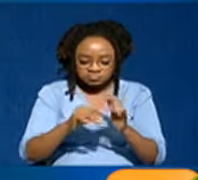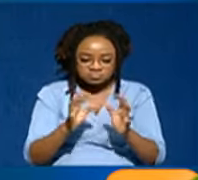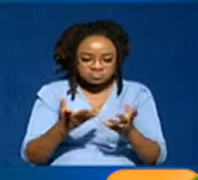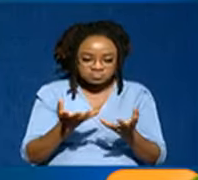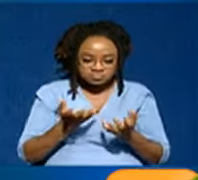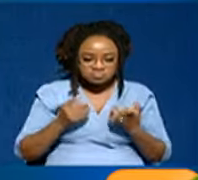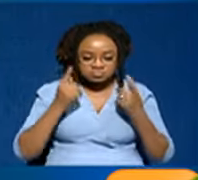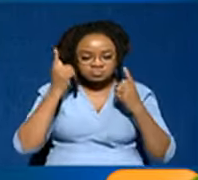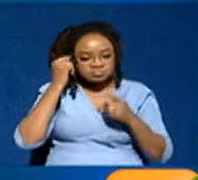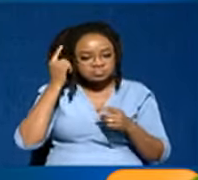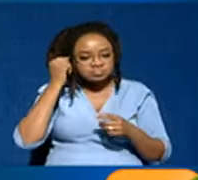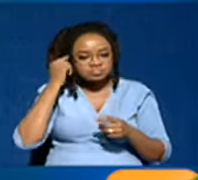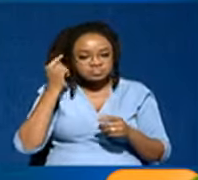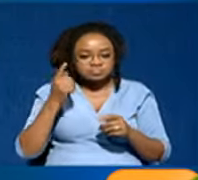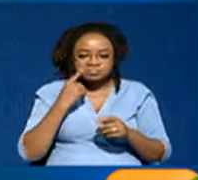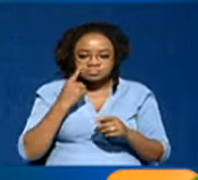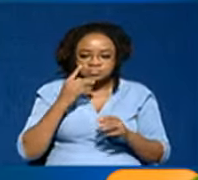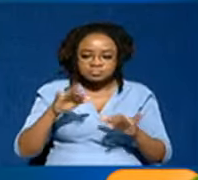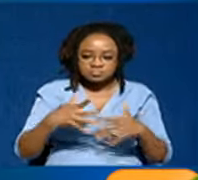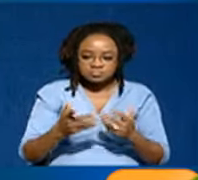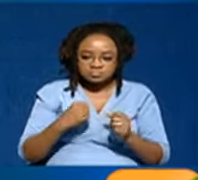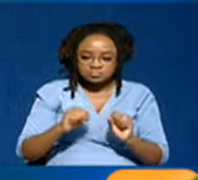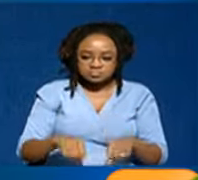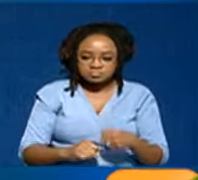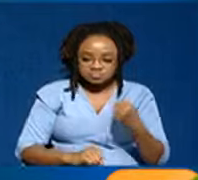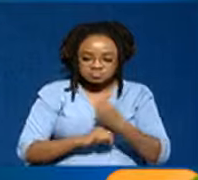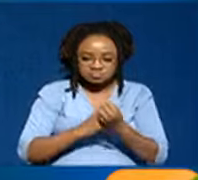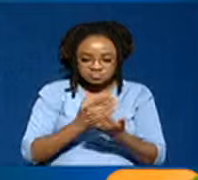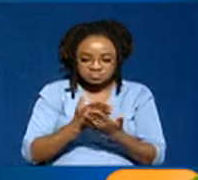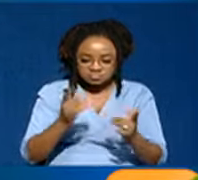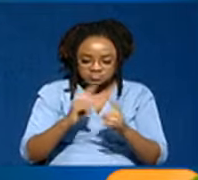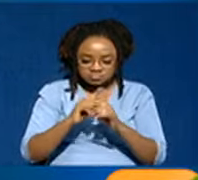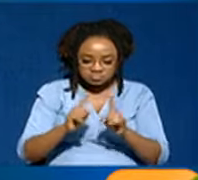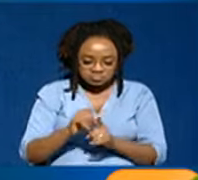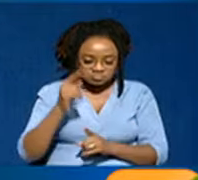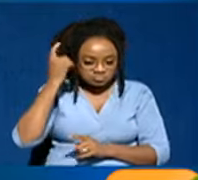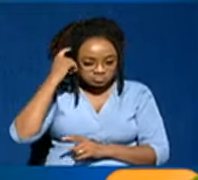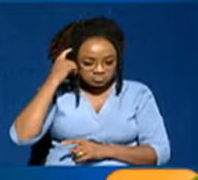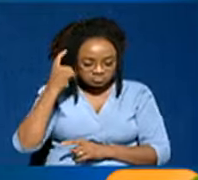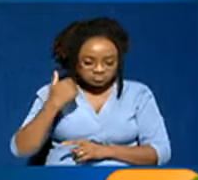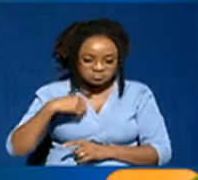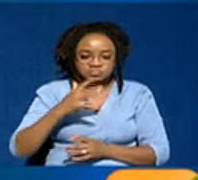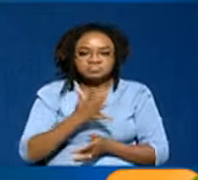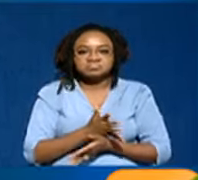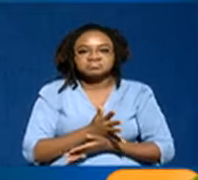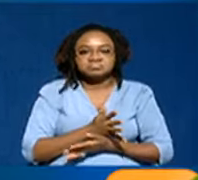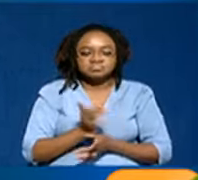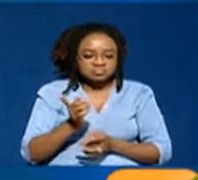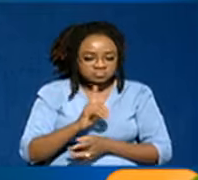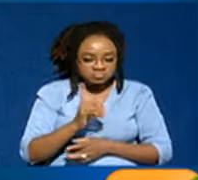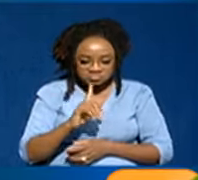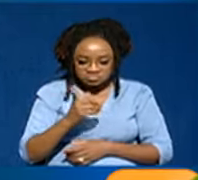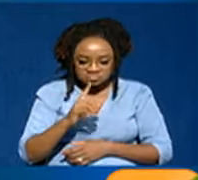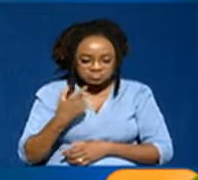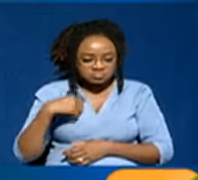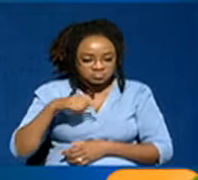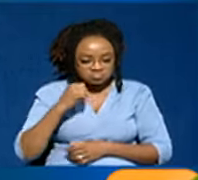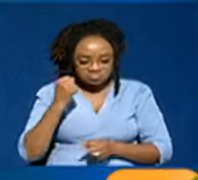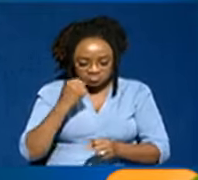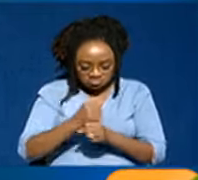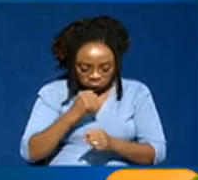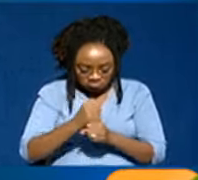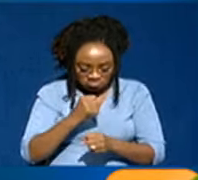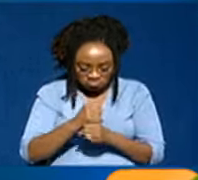good middle ground. It's a middle ground. Now, we have also really tried to, you know, we have not just been sitting there and doing nothing. Yeah. We have